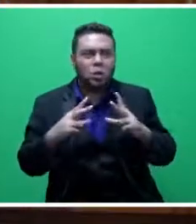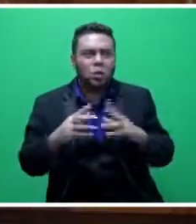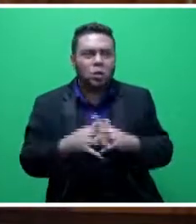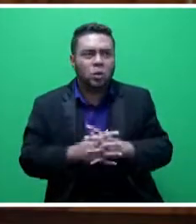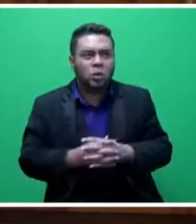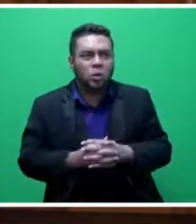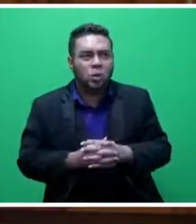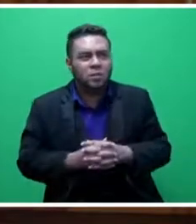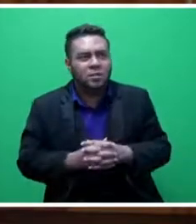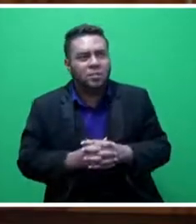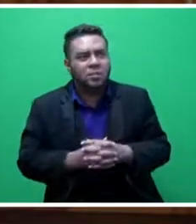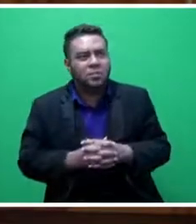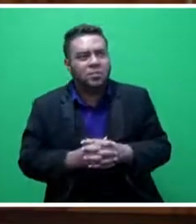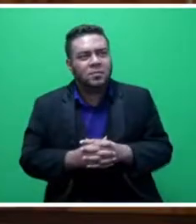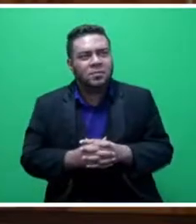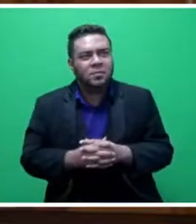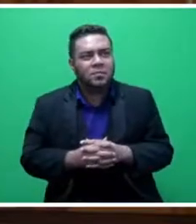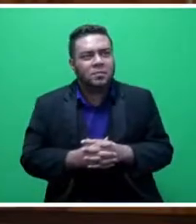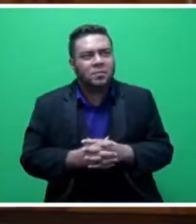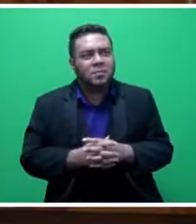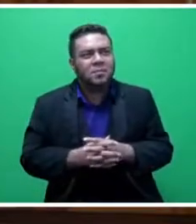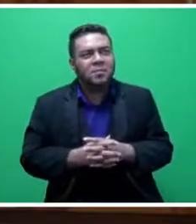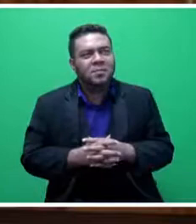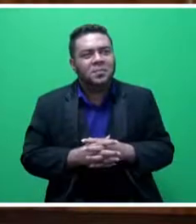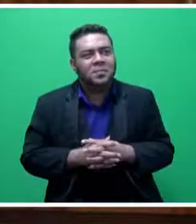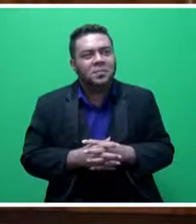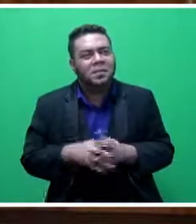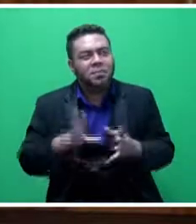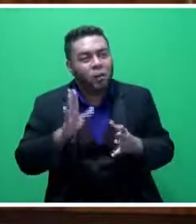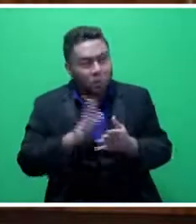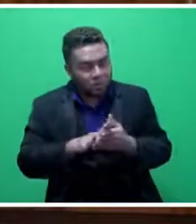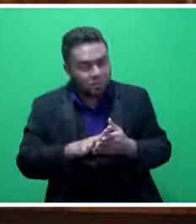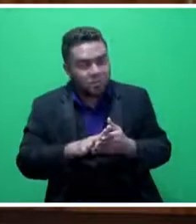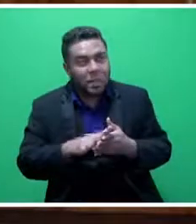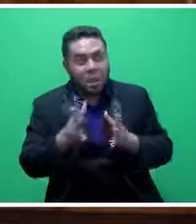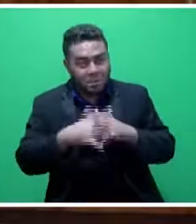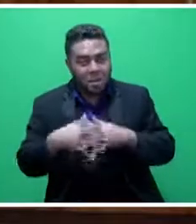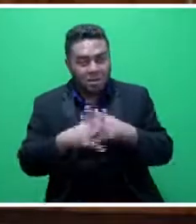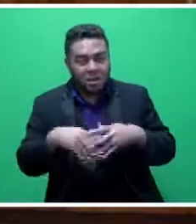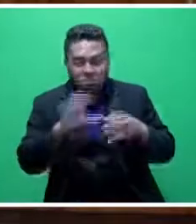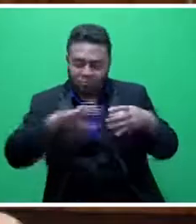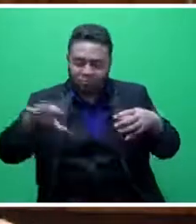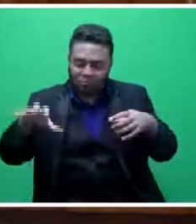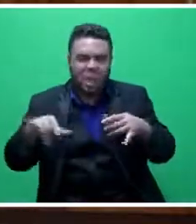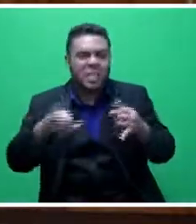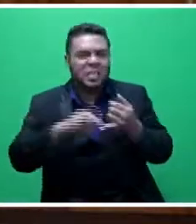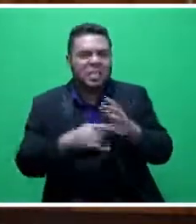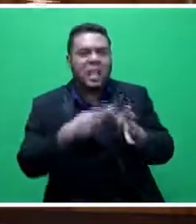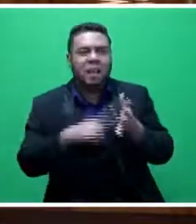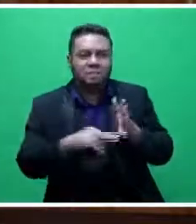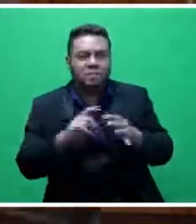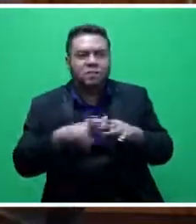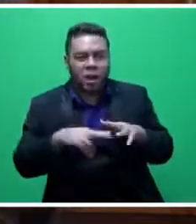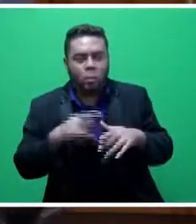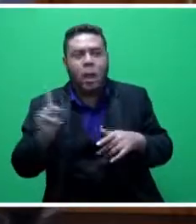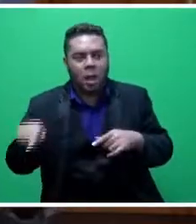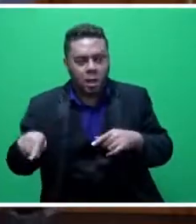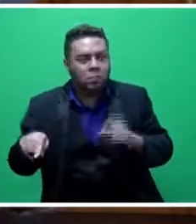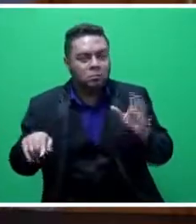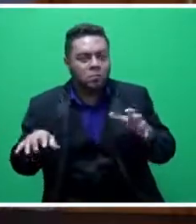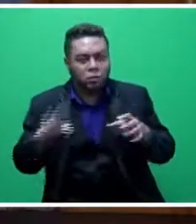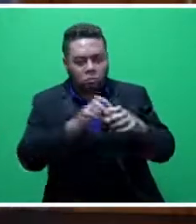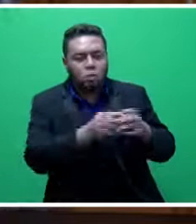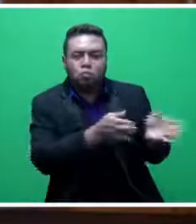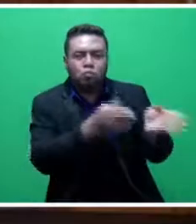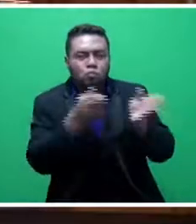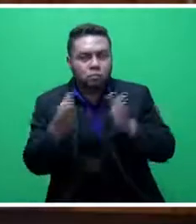and in fact for our ability to gain inroads into the Silicon Valley. We have a young population. They're very, technologically savvy.